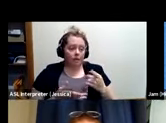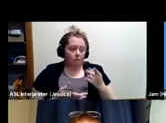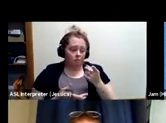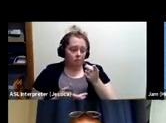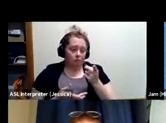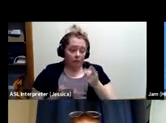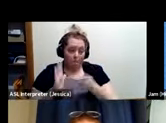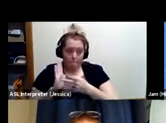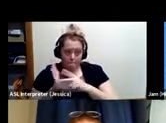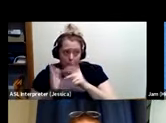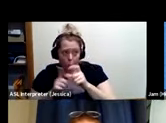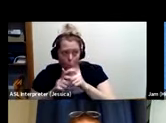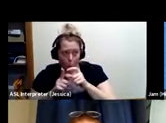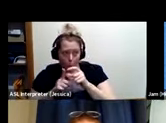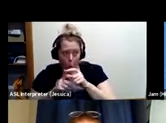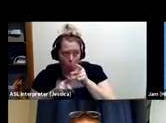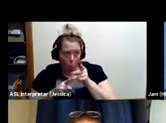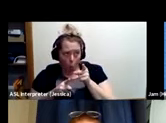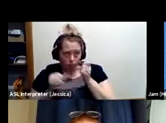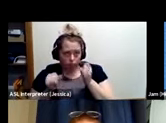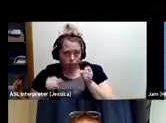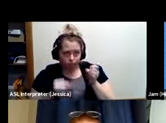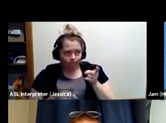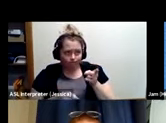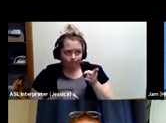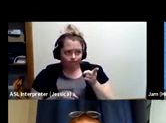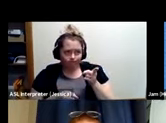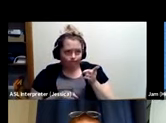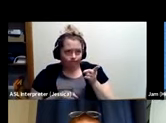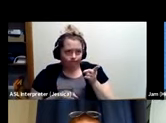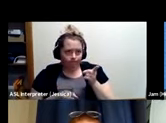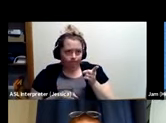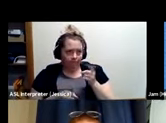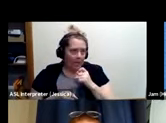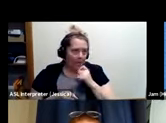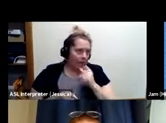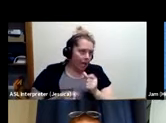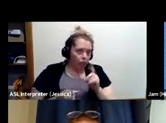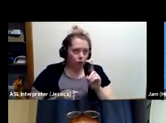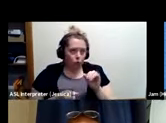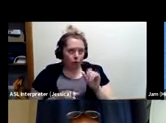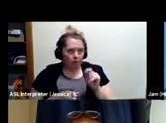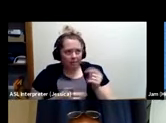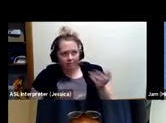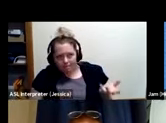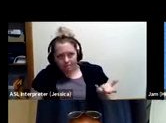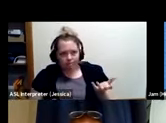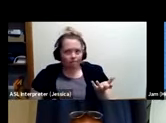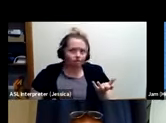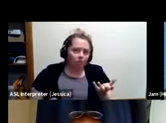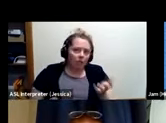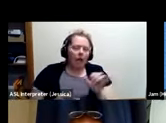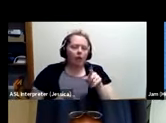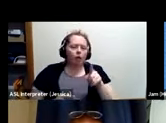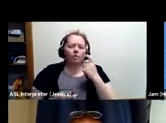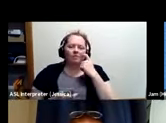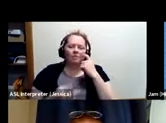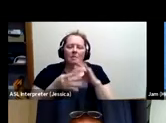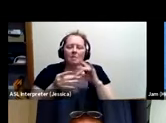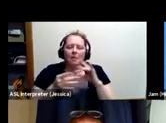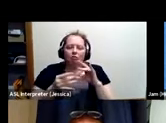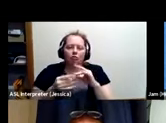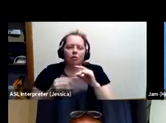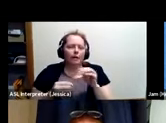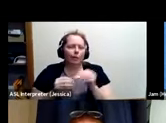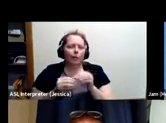doing. When it comes to my life, when it comes to our lives, they weren't doing what they needed to be doing. It's like you mentioned earlier, just waving the